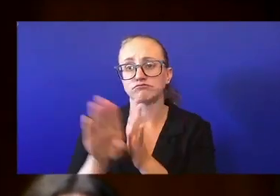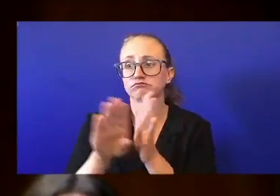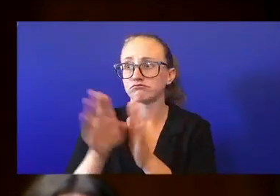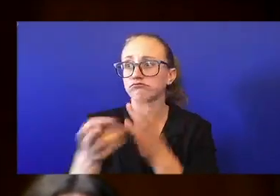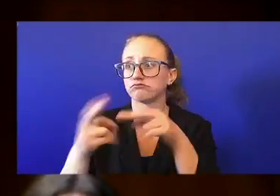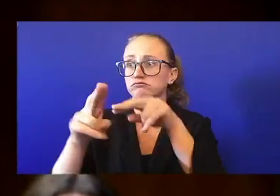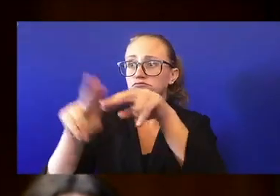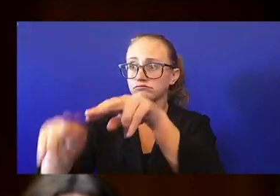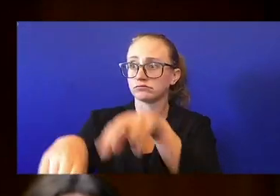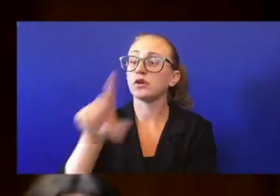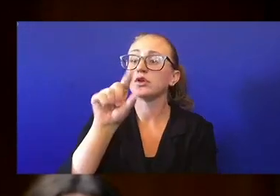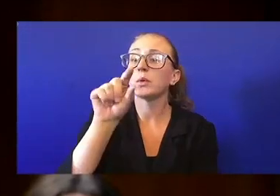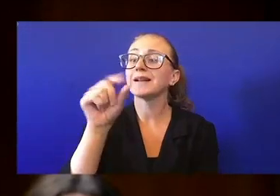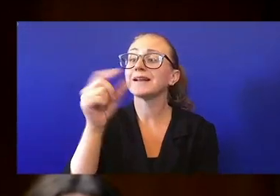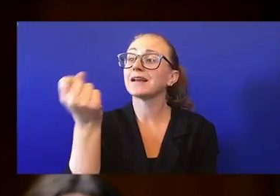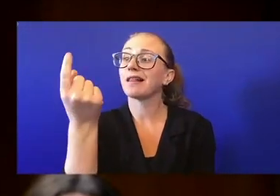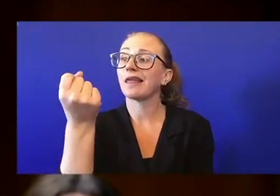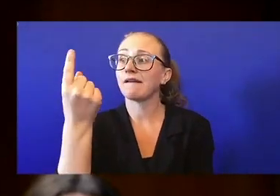2011,